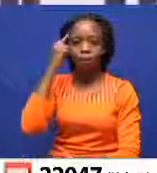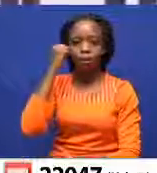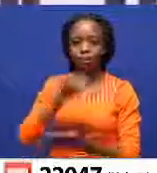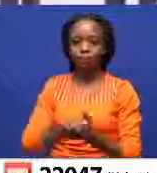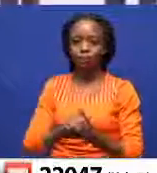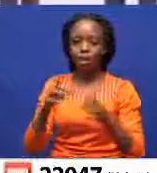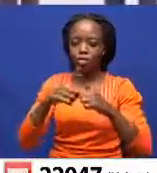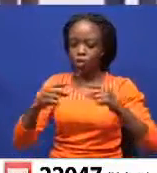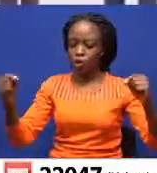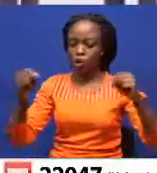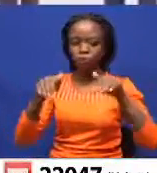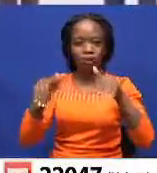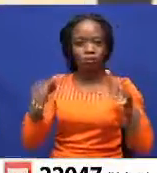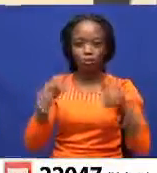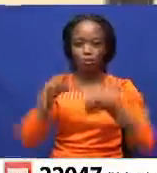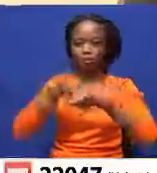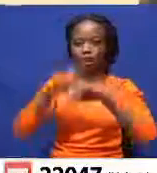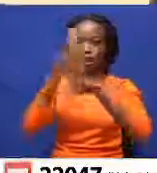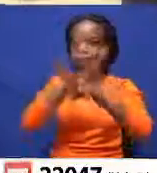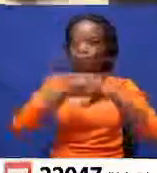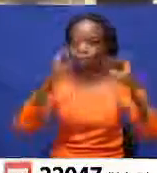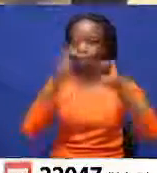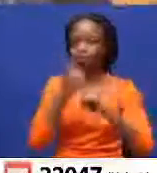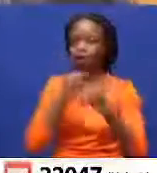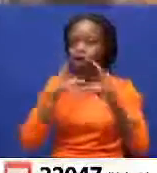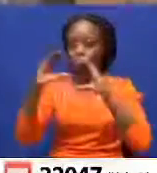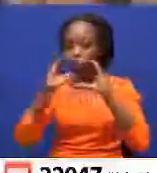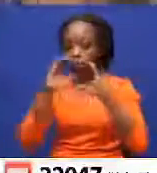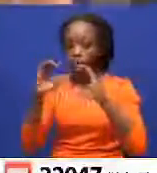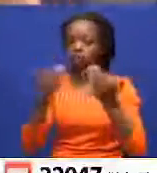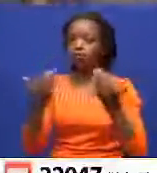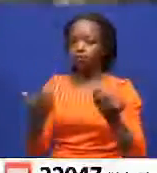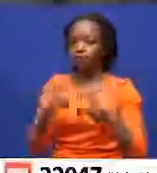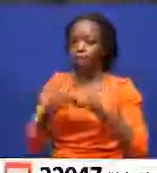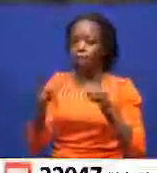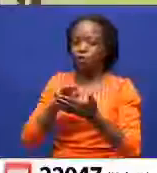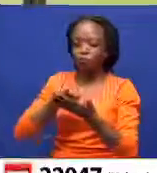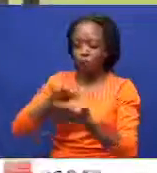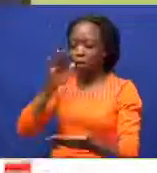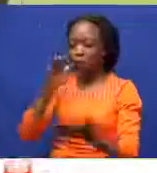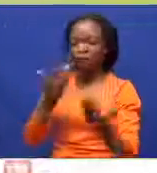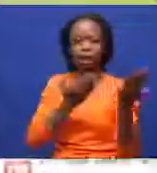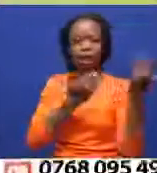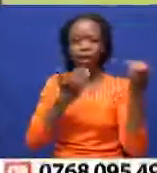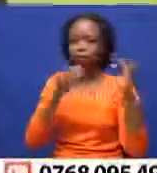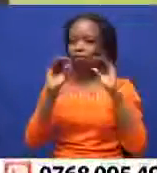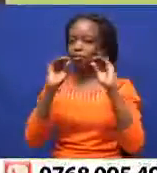The long-awaited presidential address finally came, but with more unexpected news.